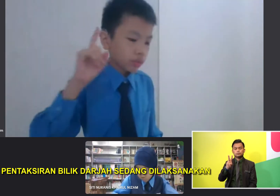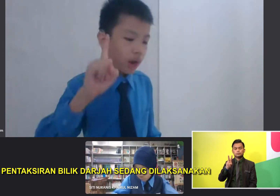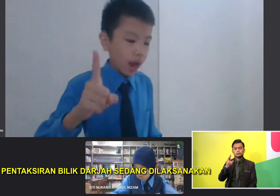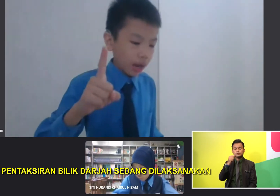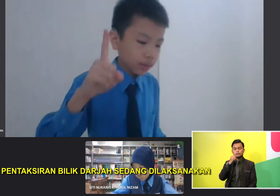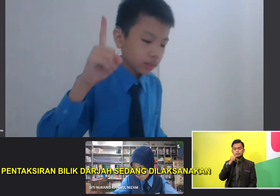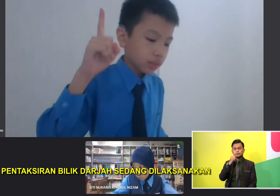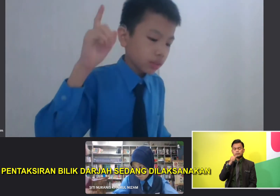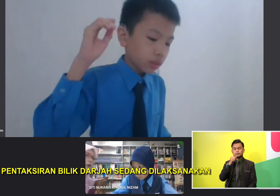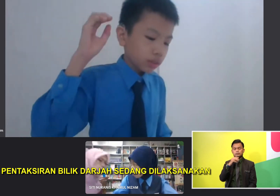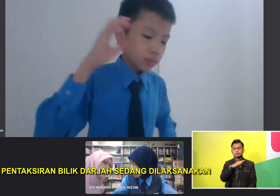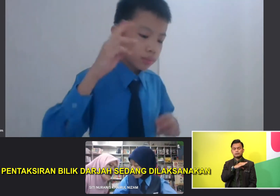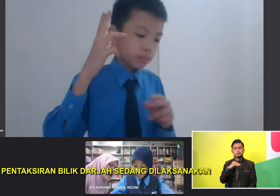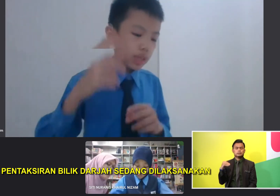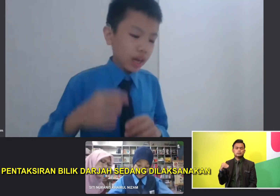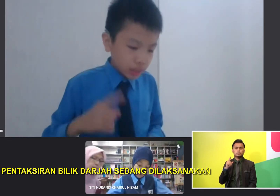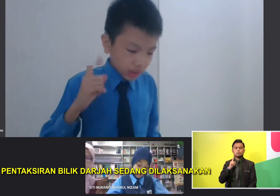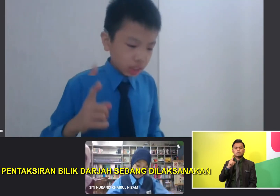sister and one